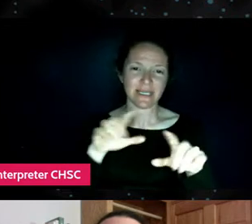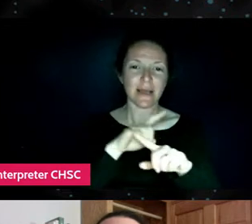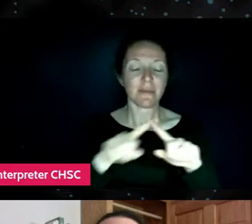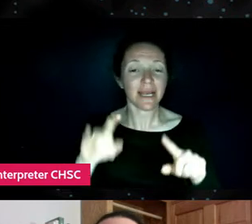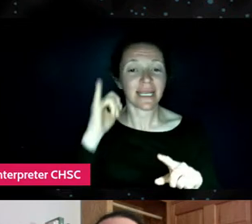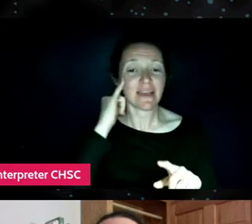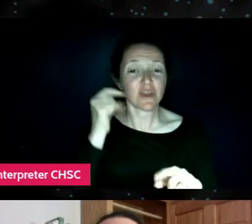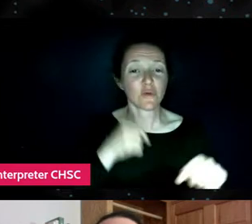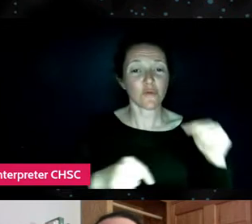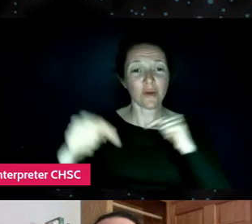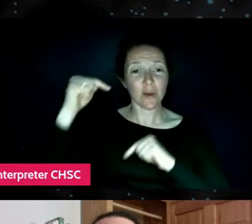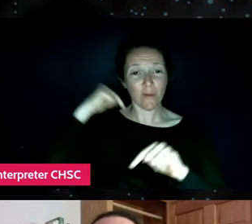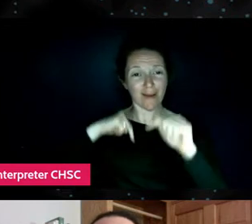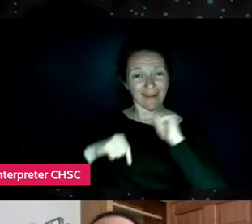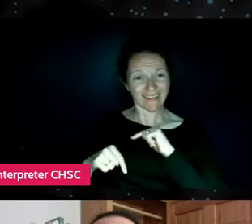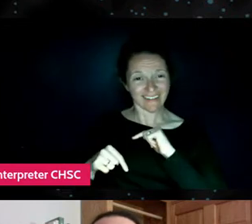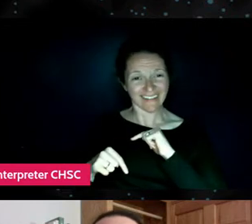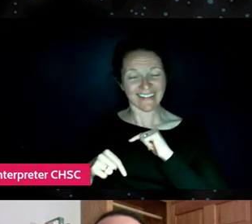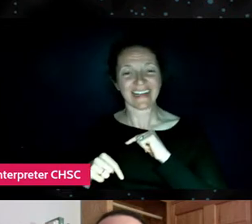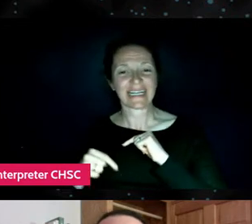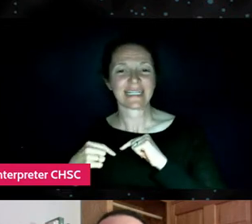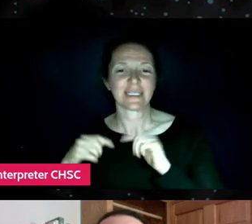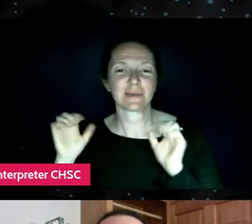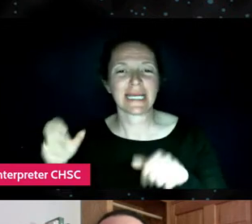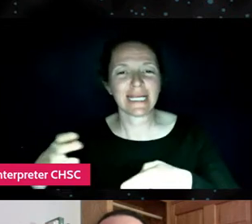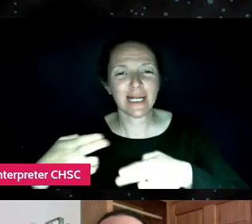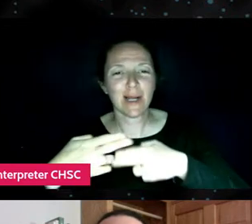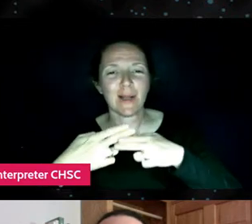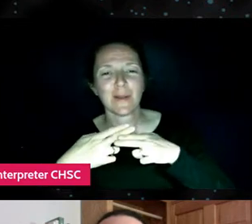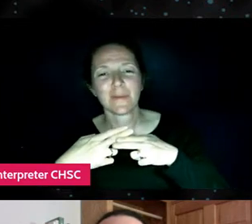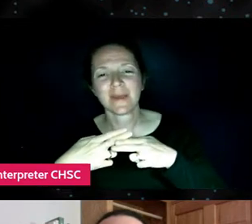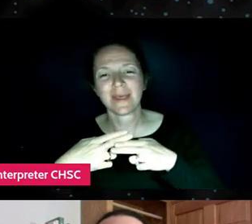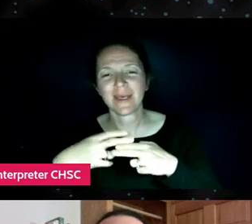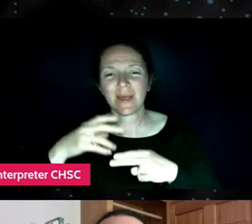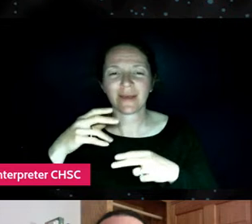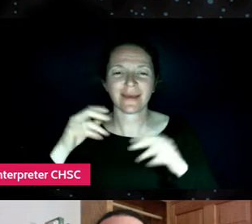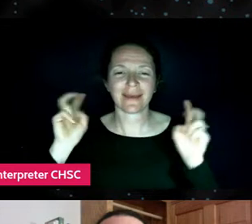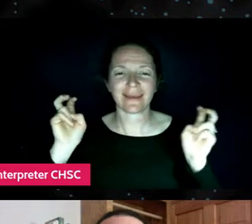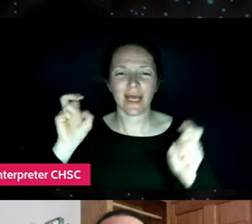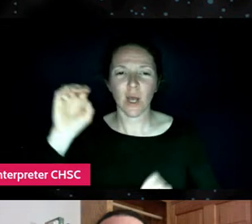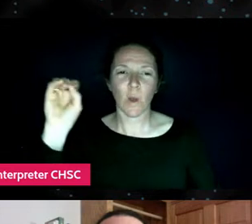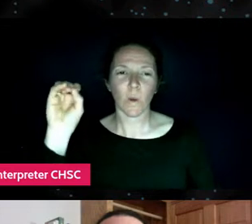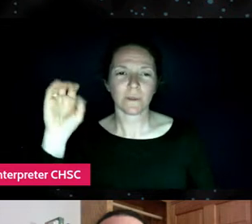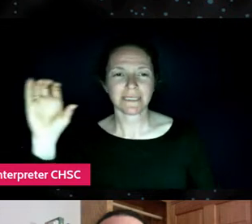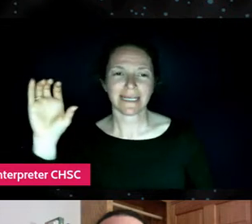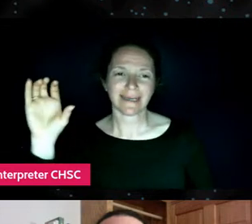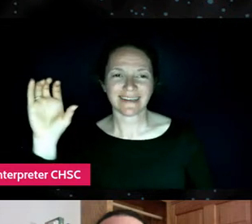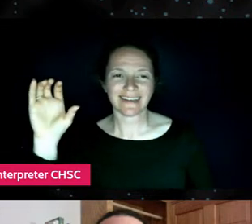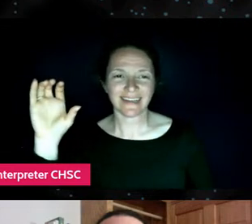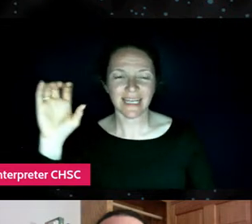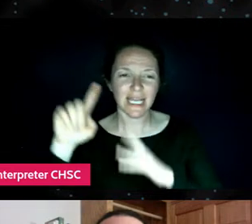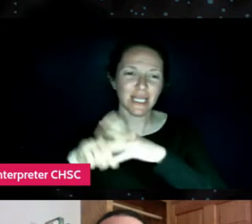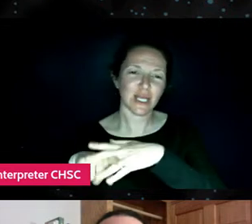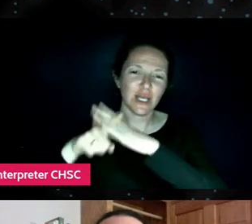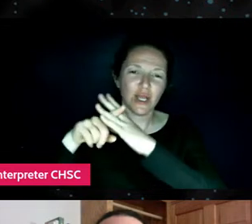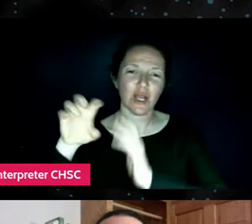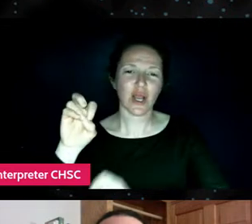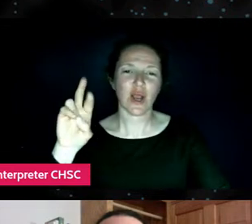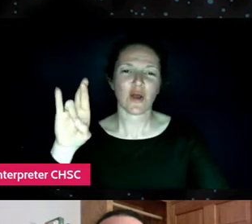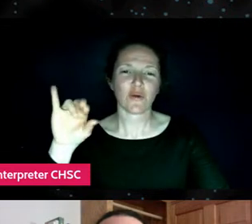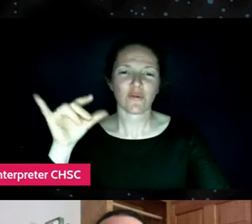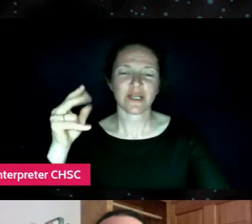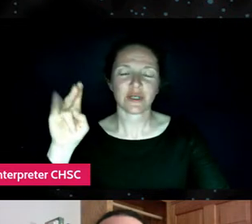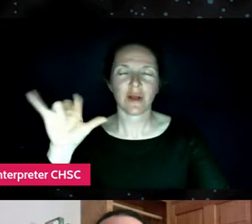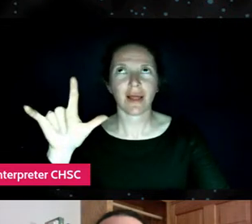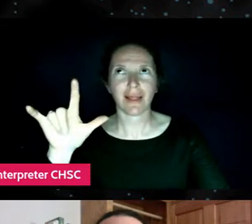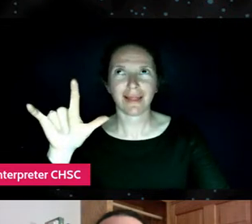bit, I guess you could call me the OC. In other words, the original, or the OCA,